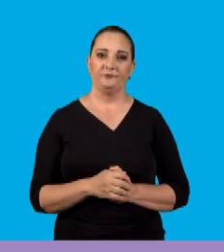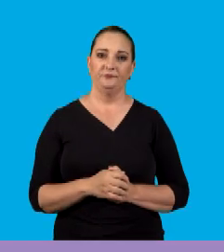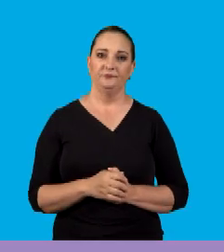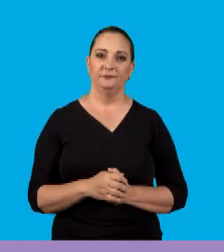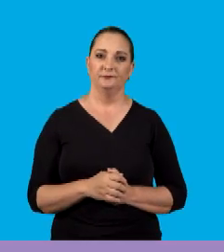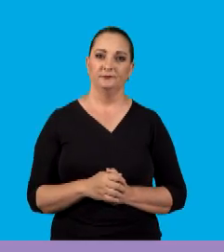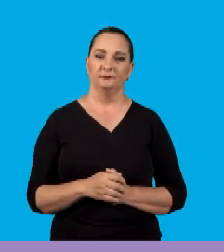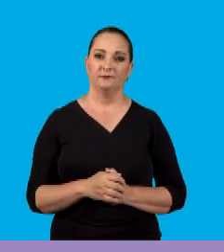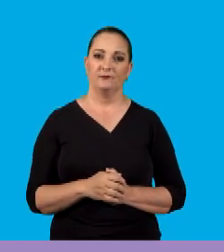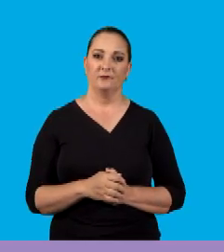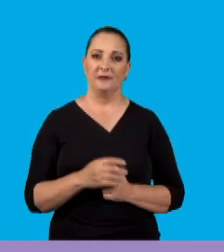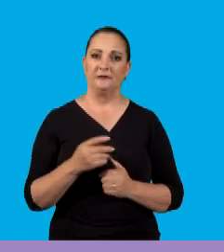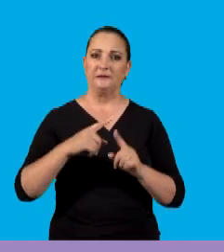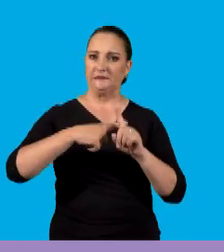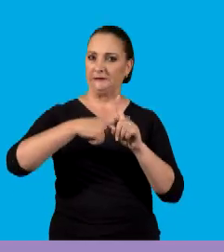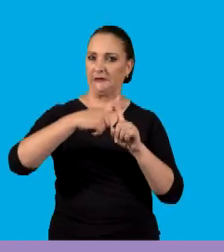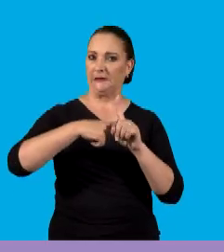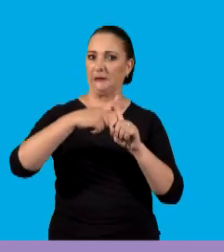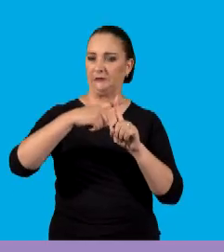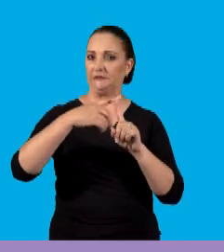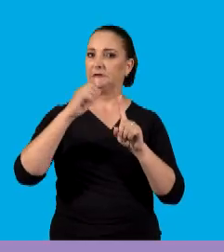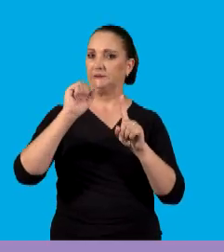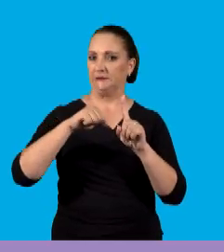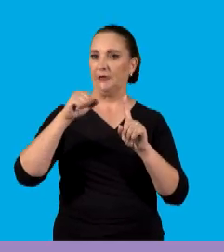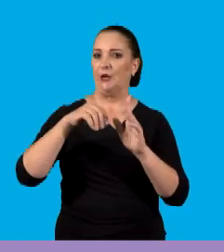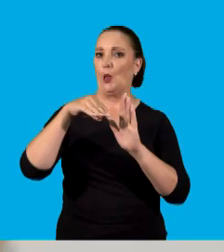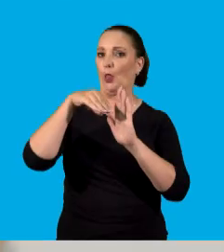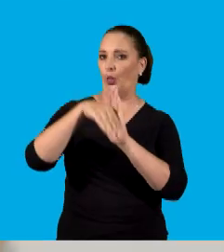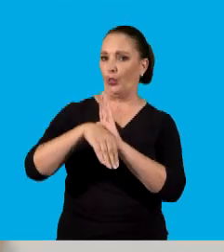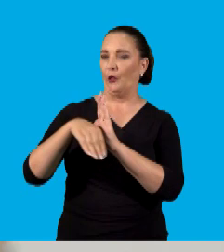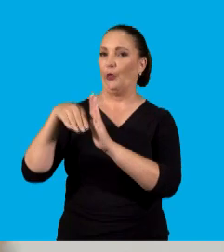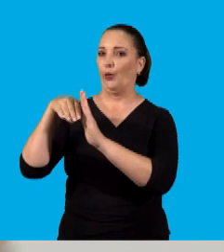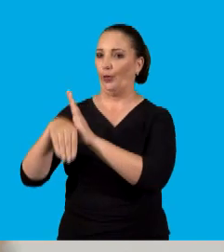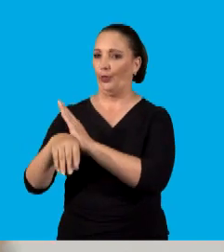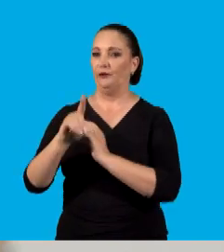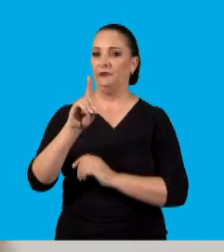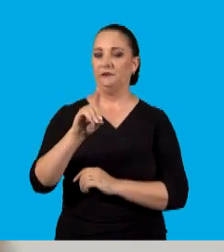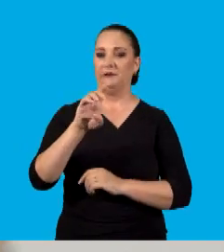we can see that our temperature is indeed